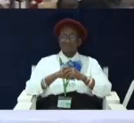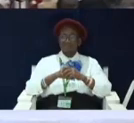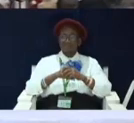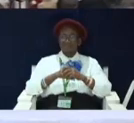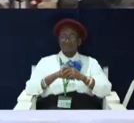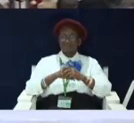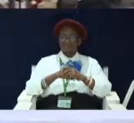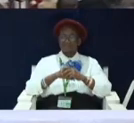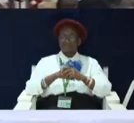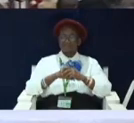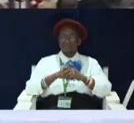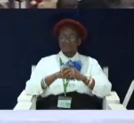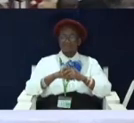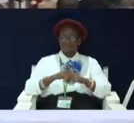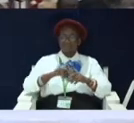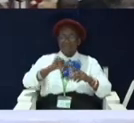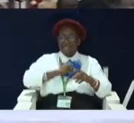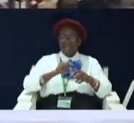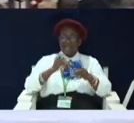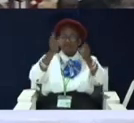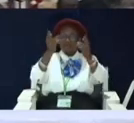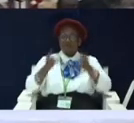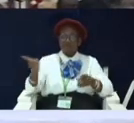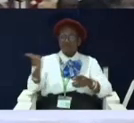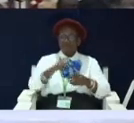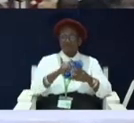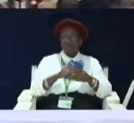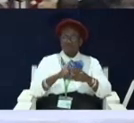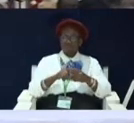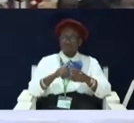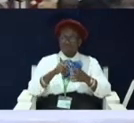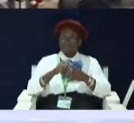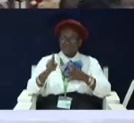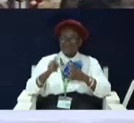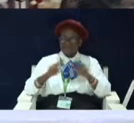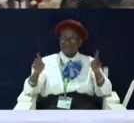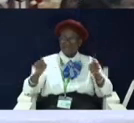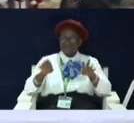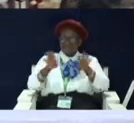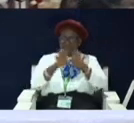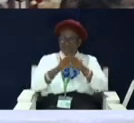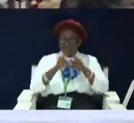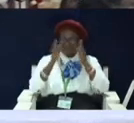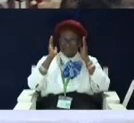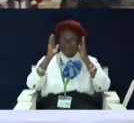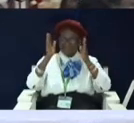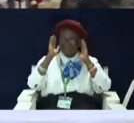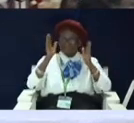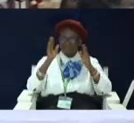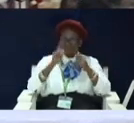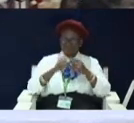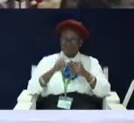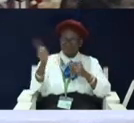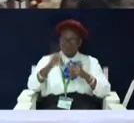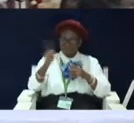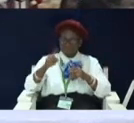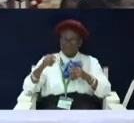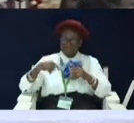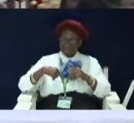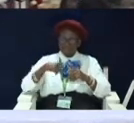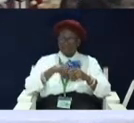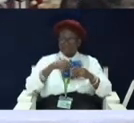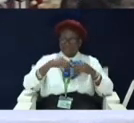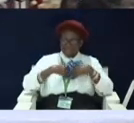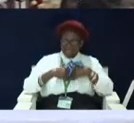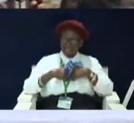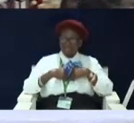I want you to pay very close attention to where we are. Jowo o teti leko ti on ti an so nisisin